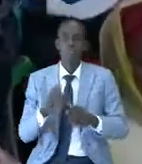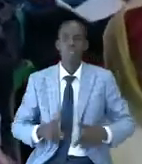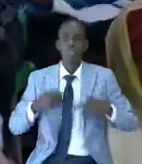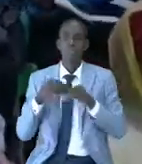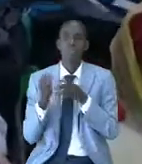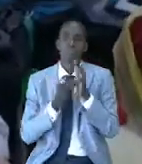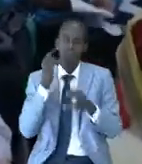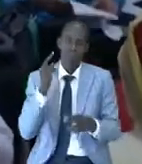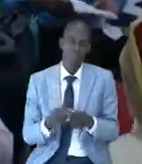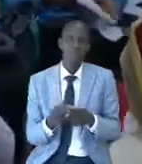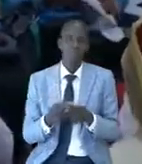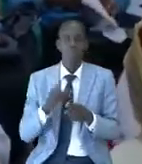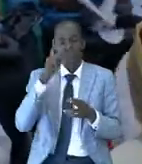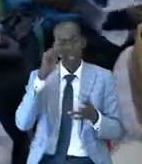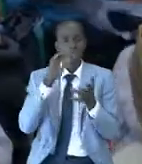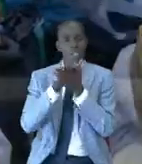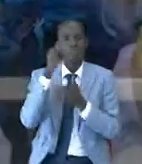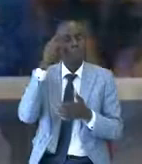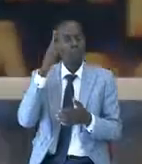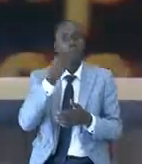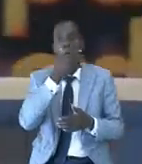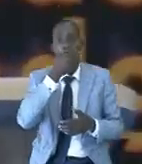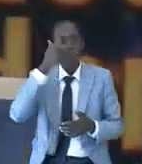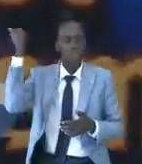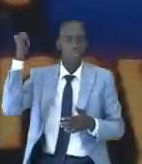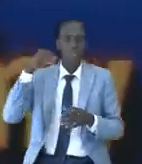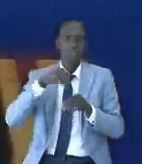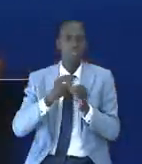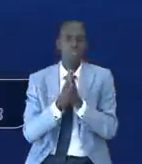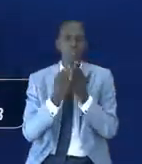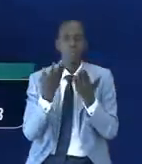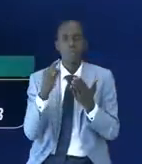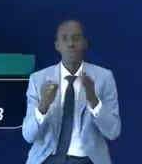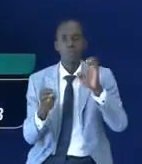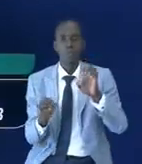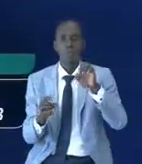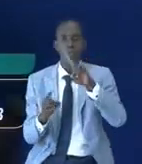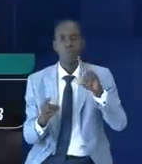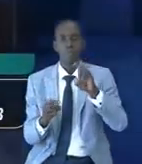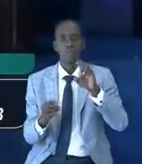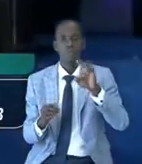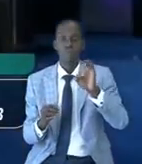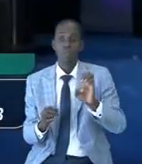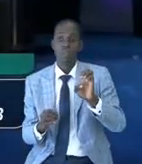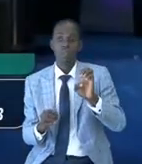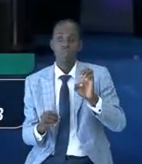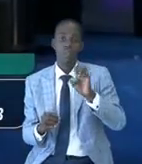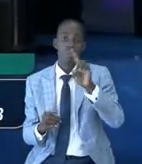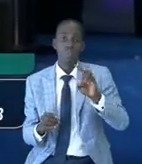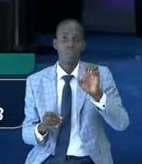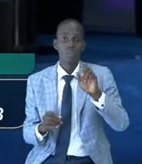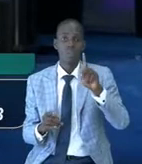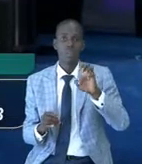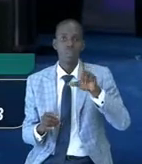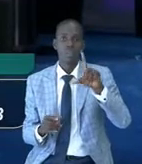Believe for the better. Look at Ezekiel chapter 36. I'm reading from verse 11.